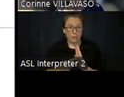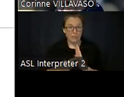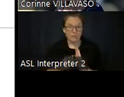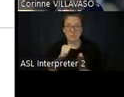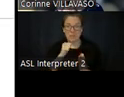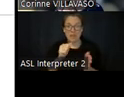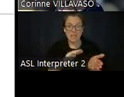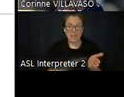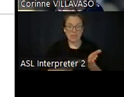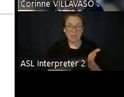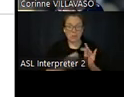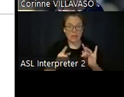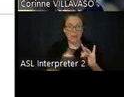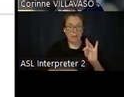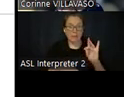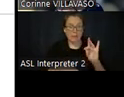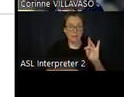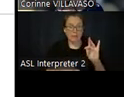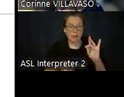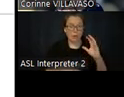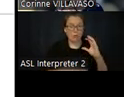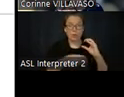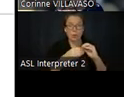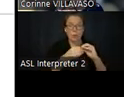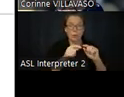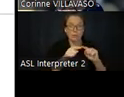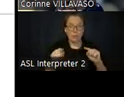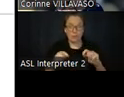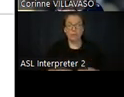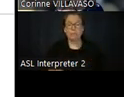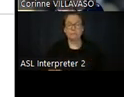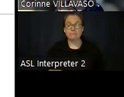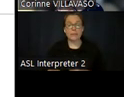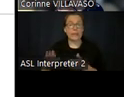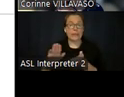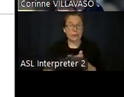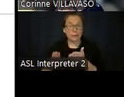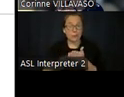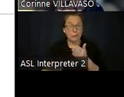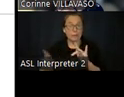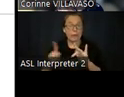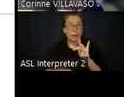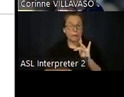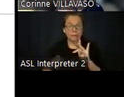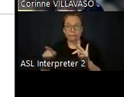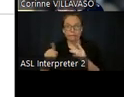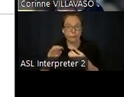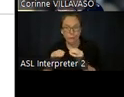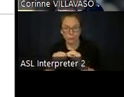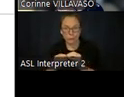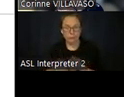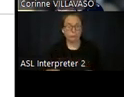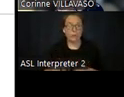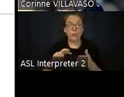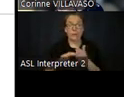unexcused absences totaling, like excused absences totaling a certain number. Excused absences